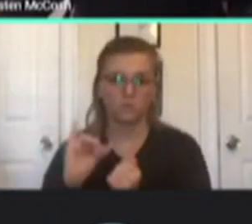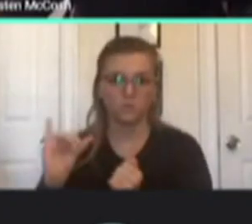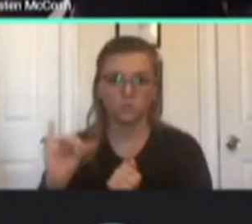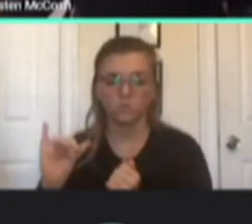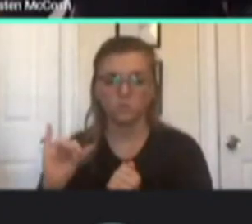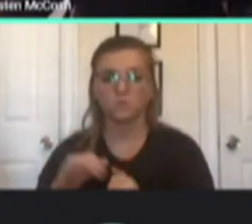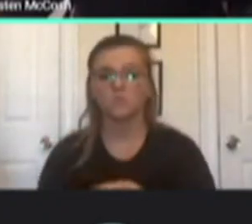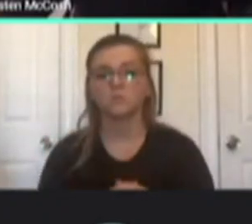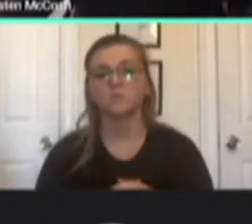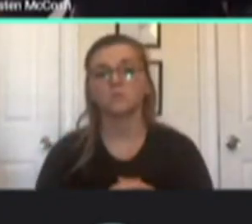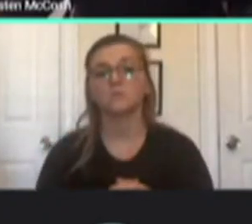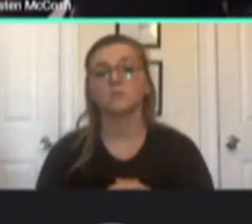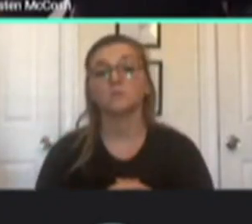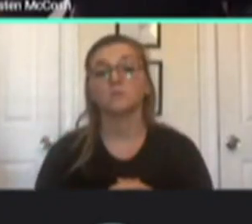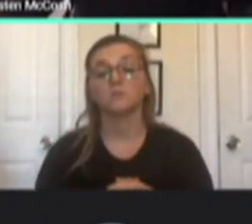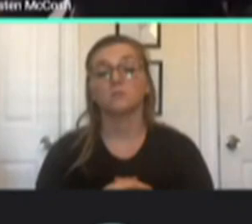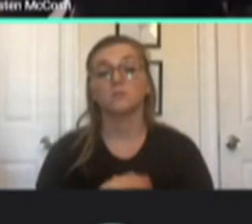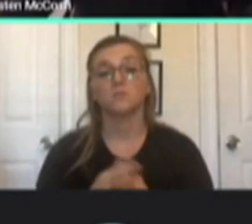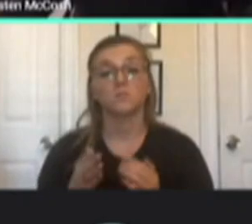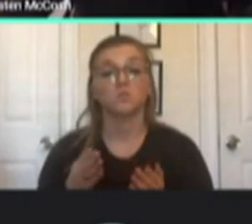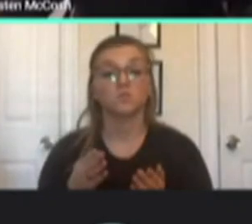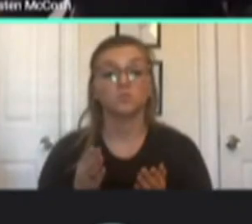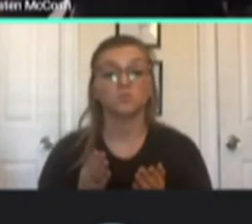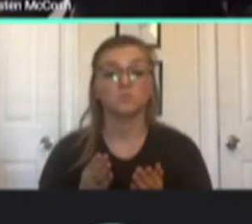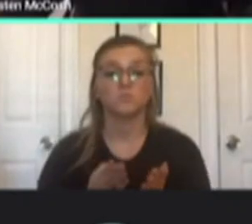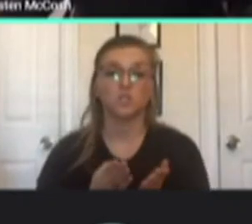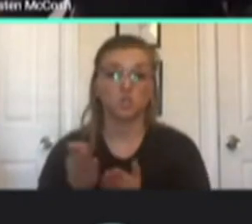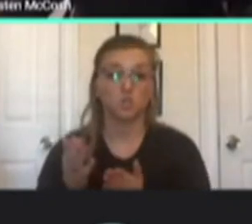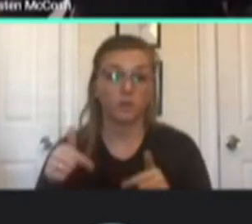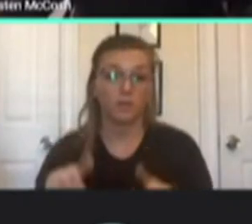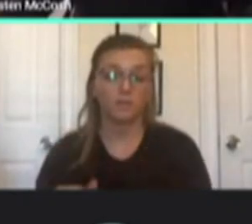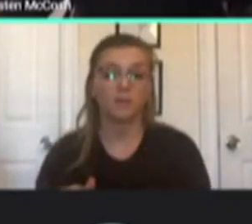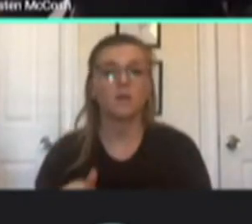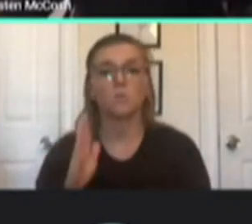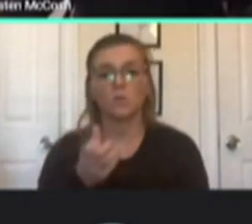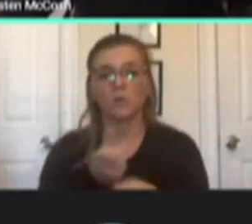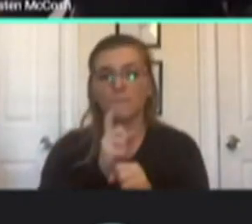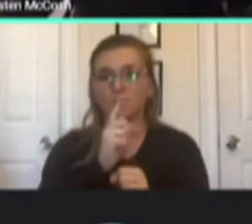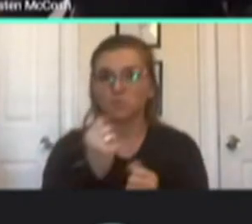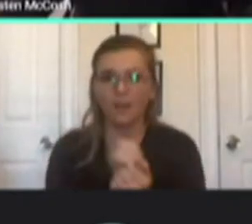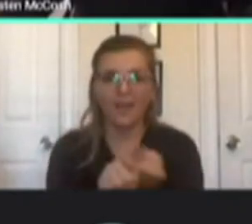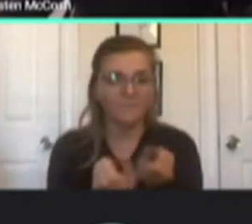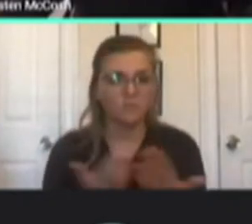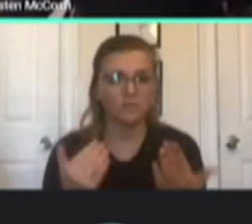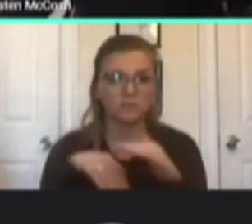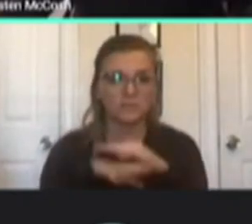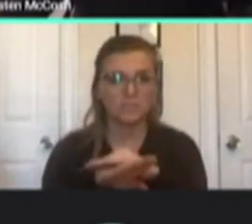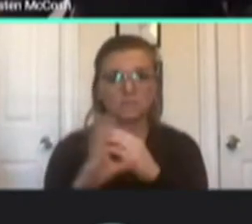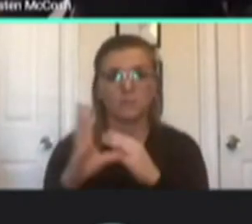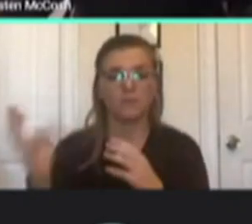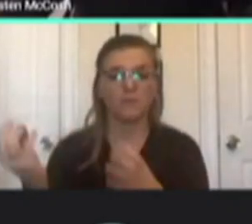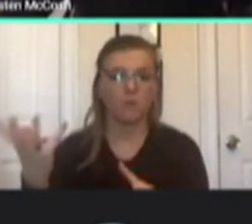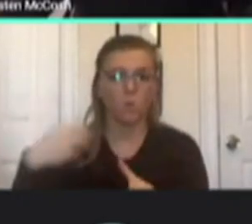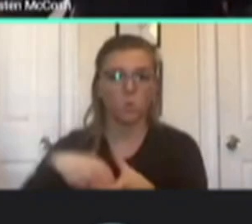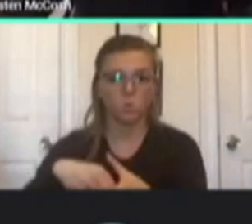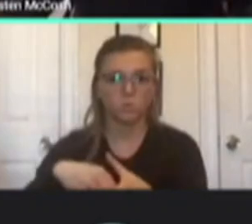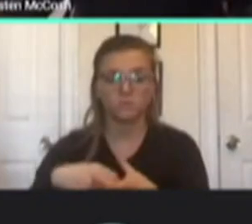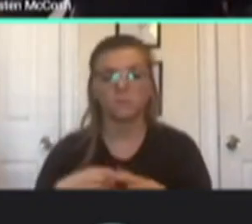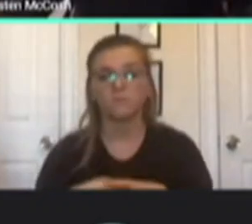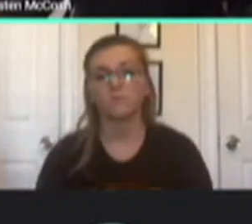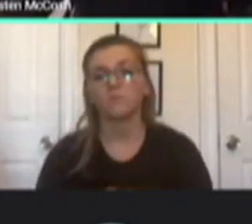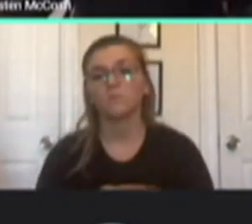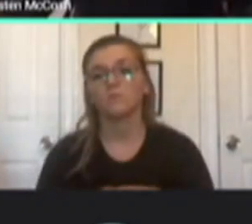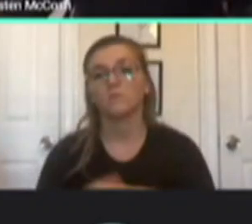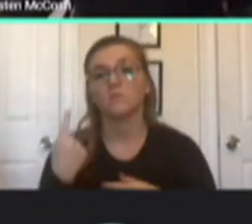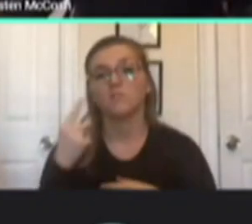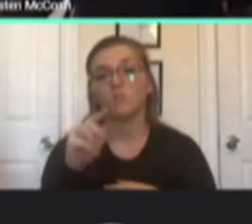throughout this time, we will be ensuring that everything the city does is accessible and inclusive. Everything from working with